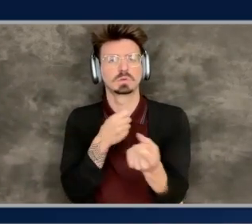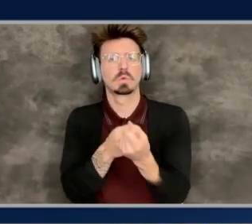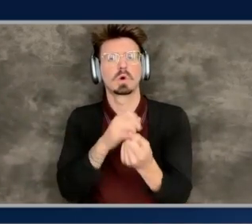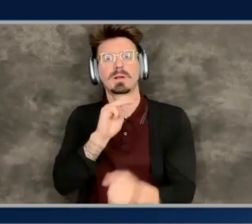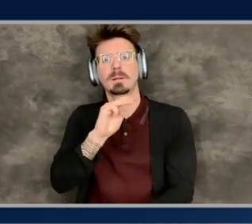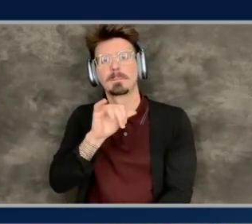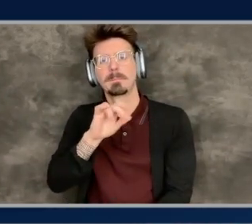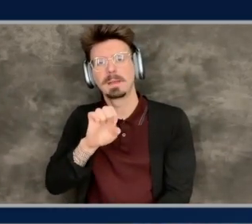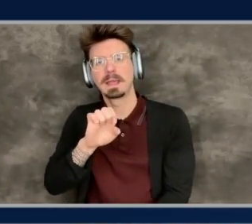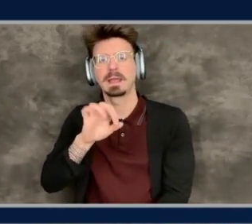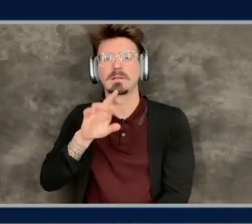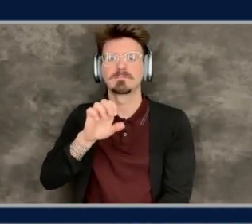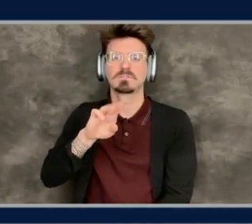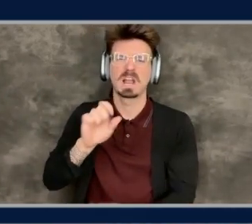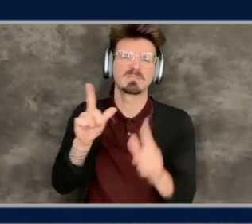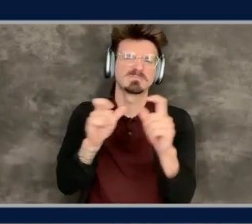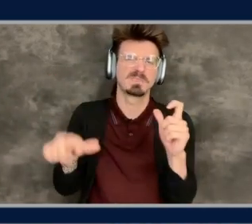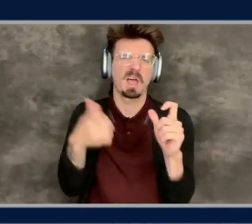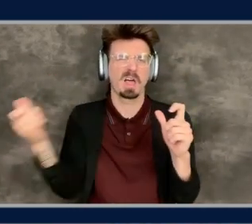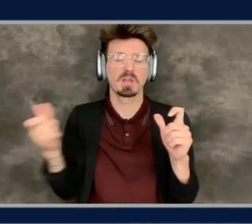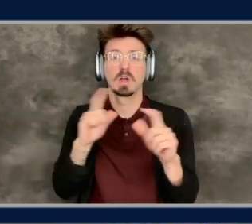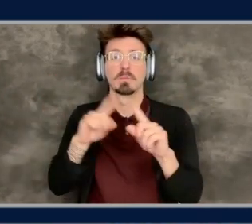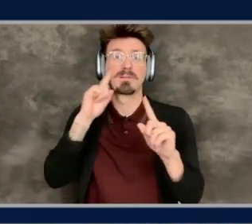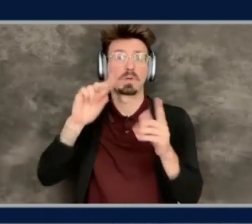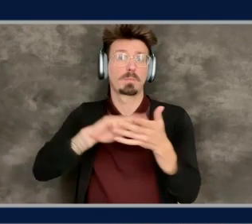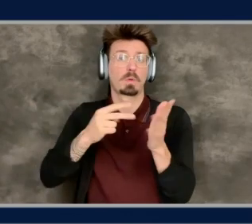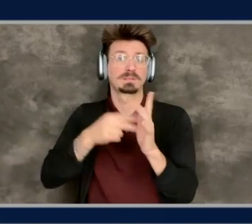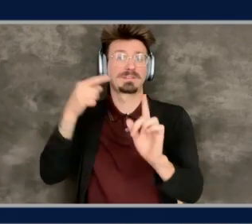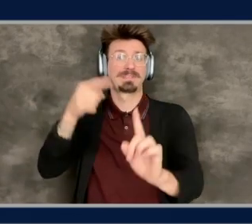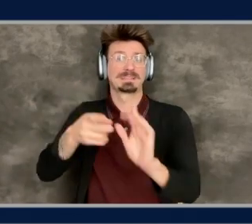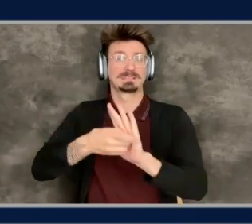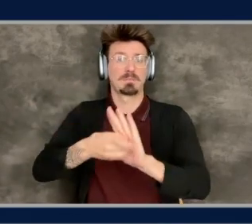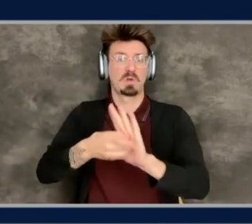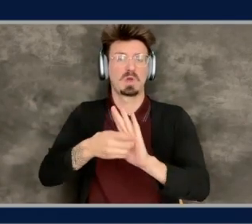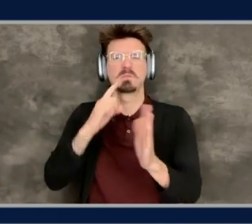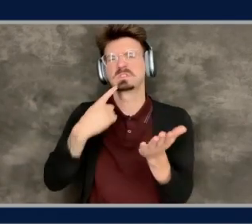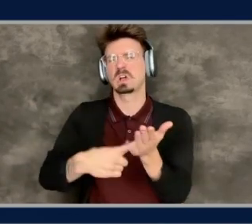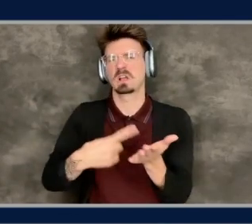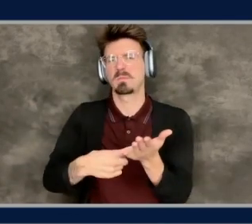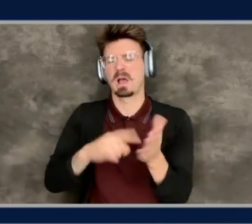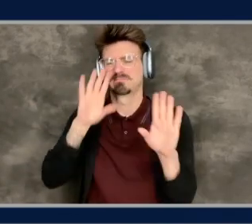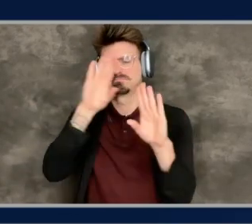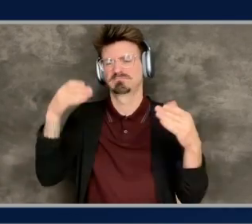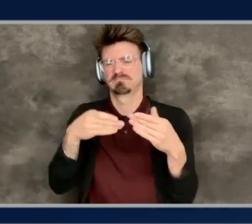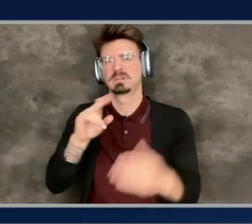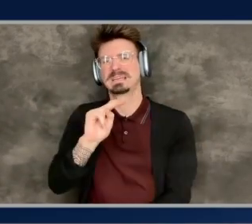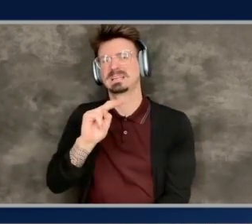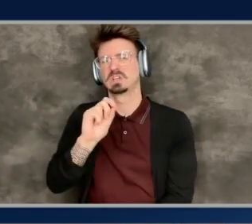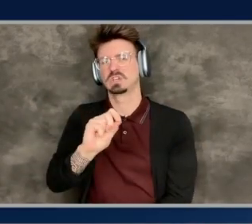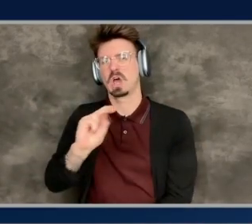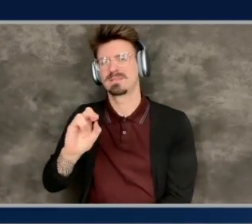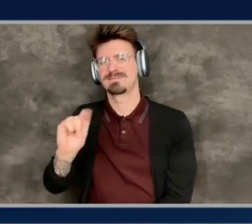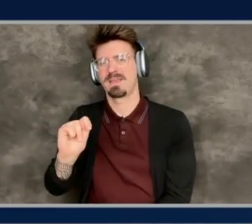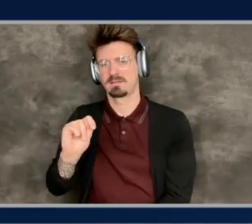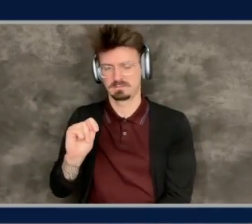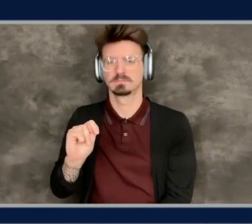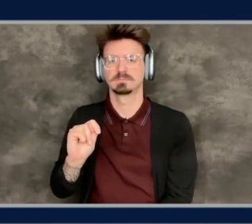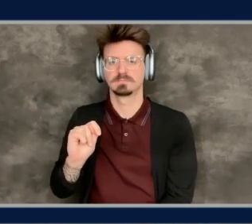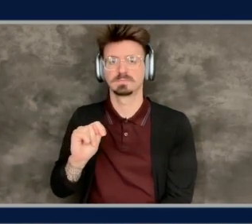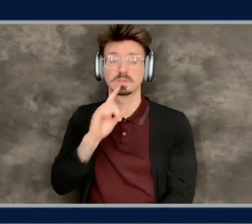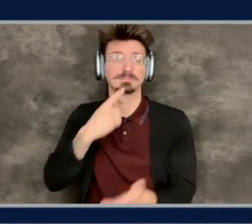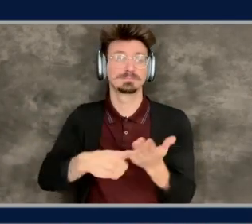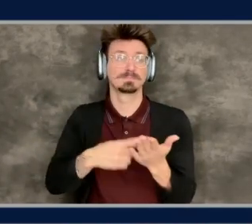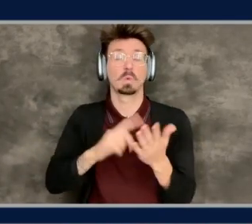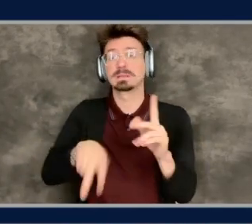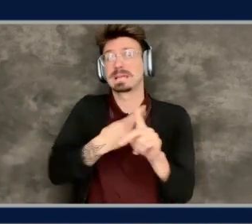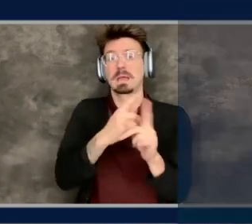for the scope of this particular audience, I'm going to keep it only talking about like .NET. Mm-hmm. So here we are saying like what kind of transformation you want to do. We say like, you